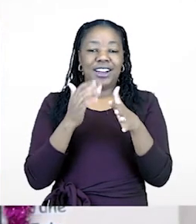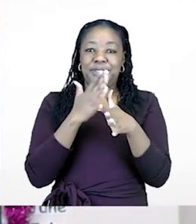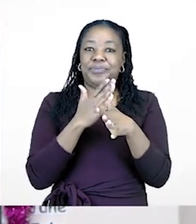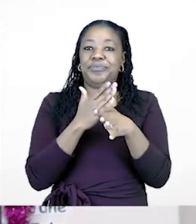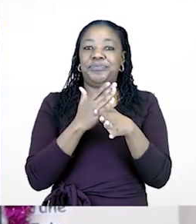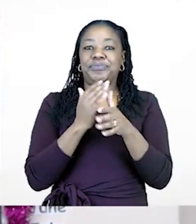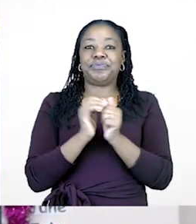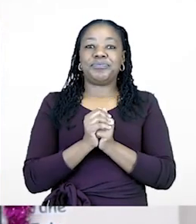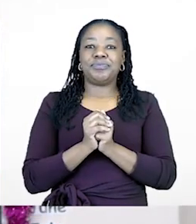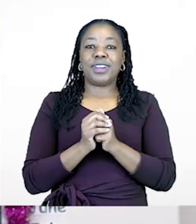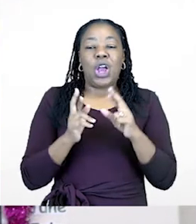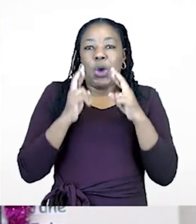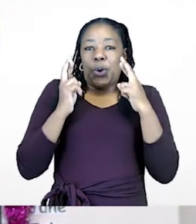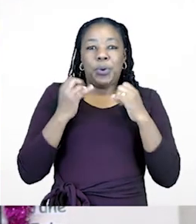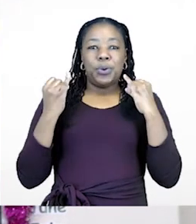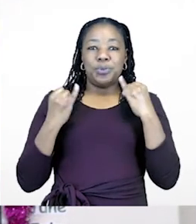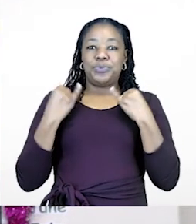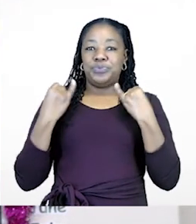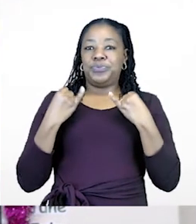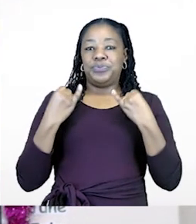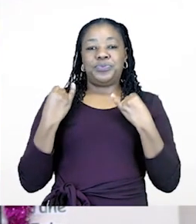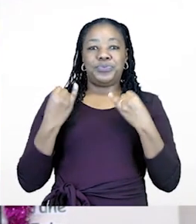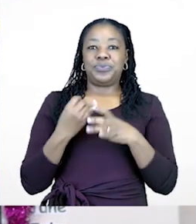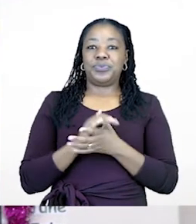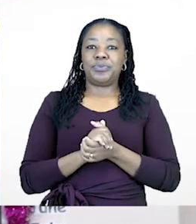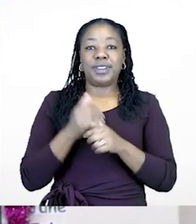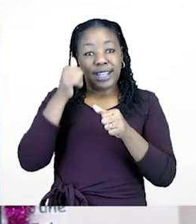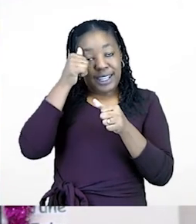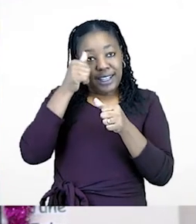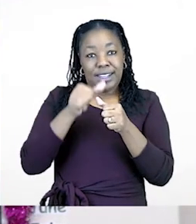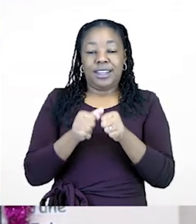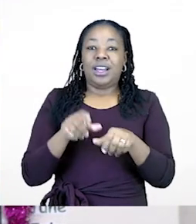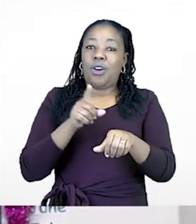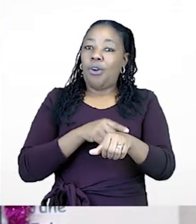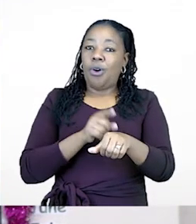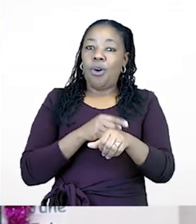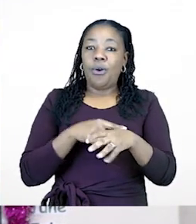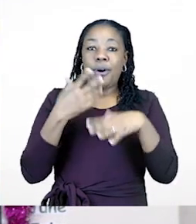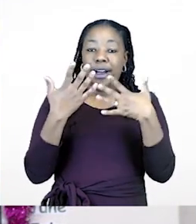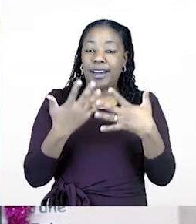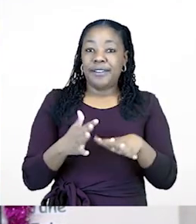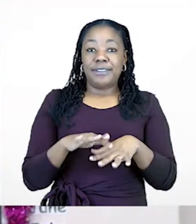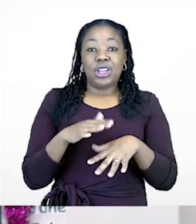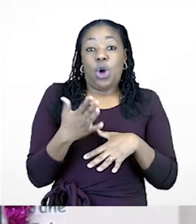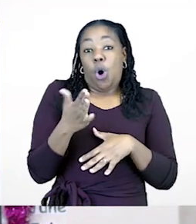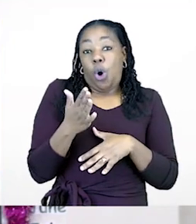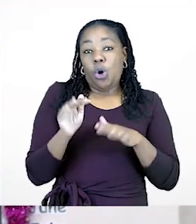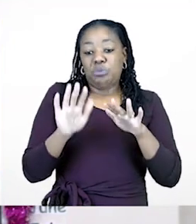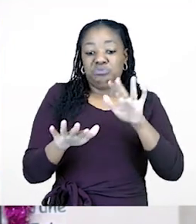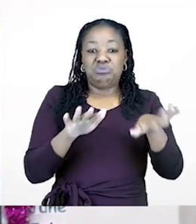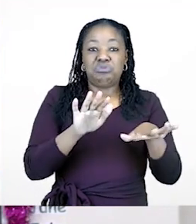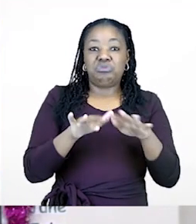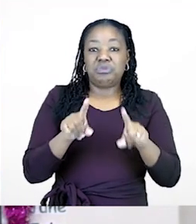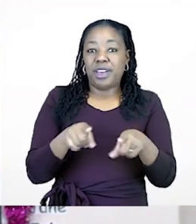hope you enjoyed it. I know I did. But remember, every time we are done with the lesson or touching anything, it's very important for